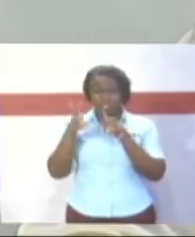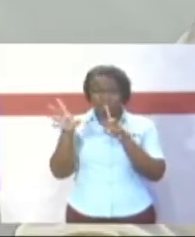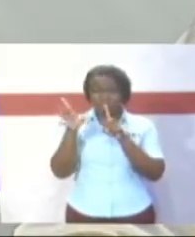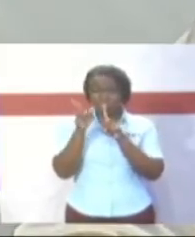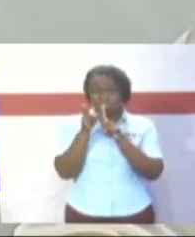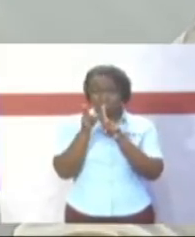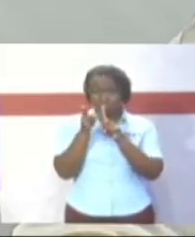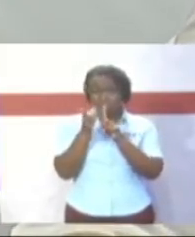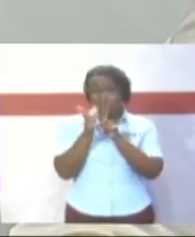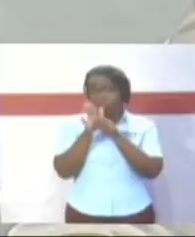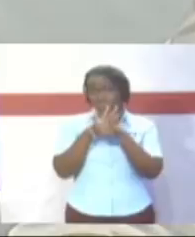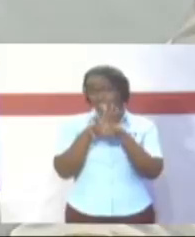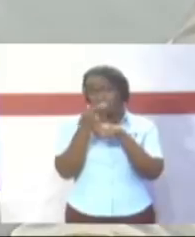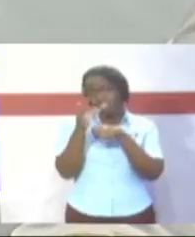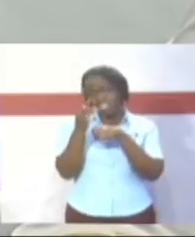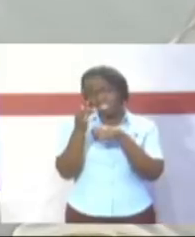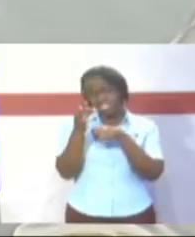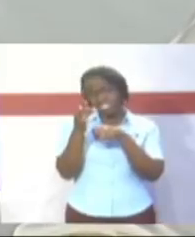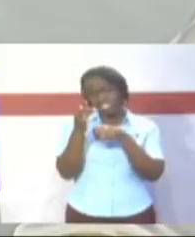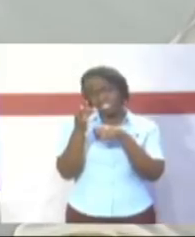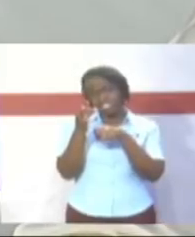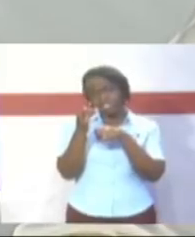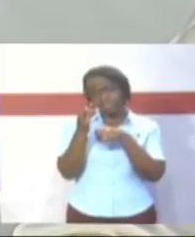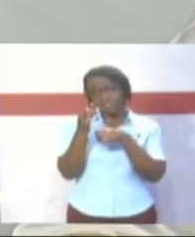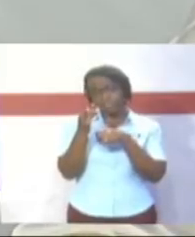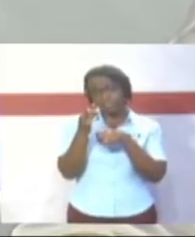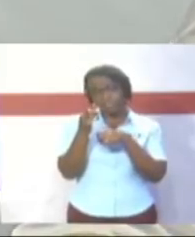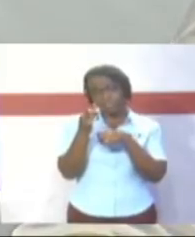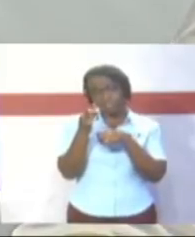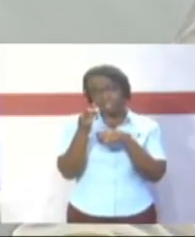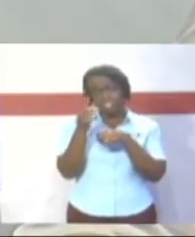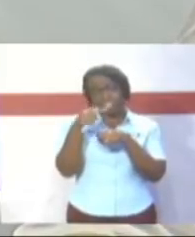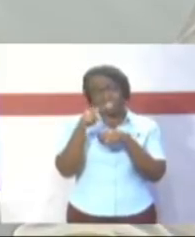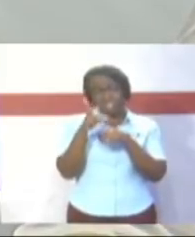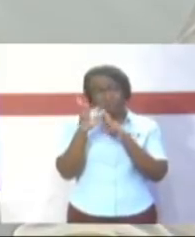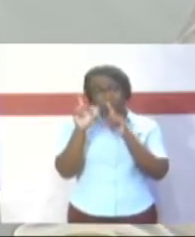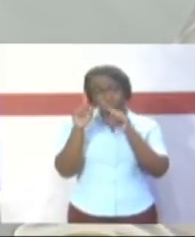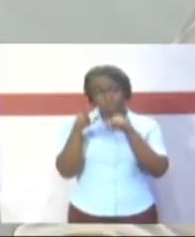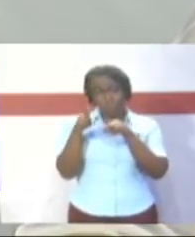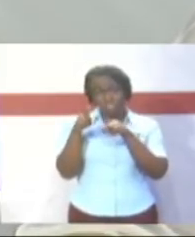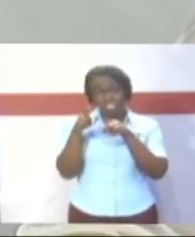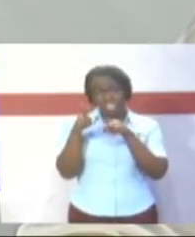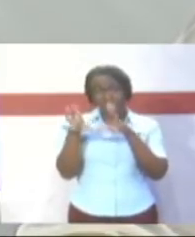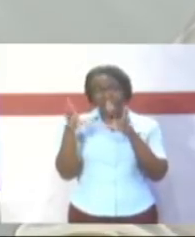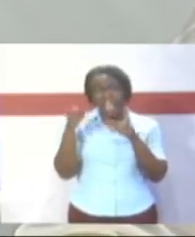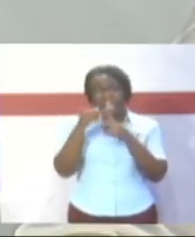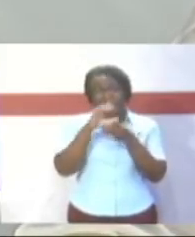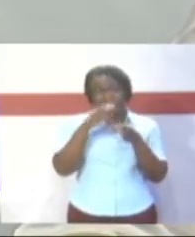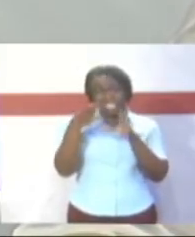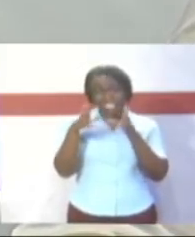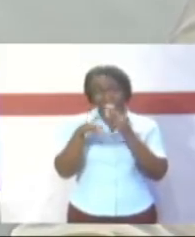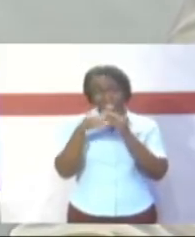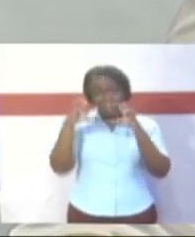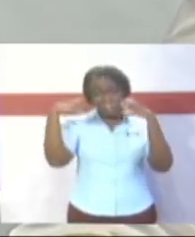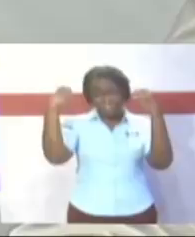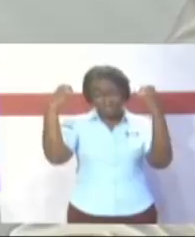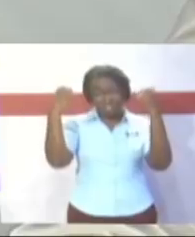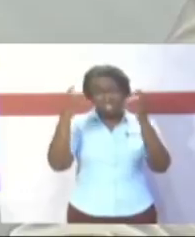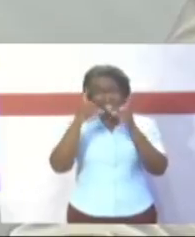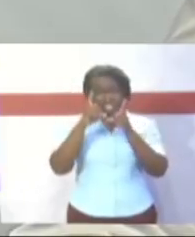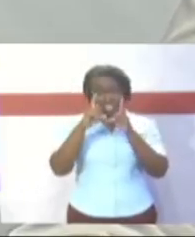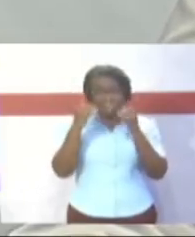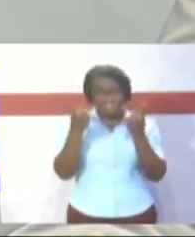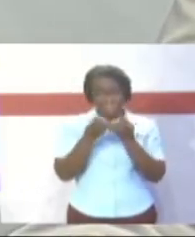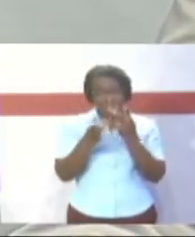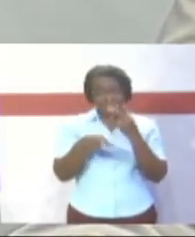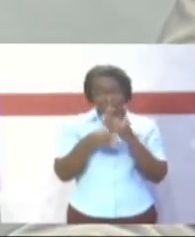presenting and accessing care at our accident and emergency departments at the Sangre Hospital and as well